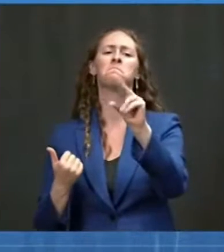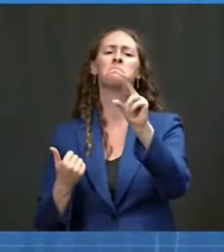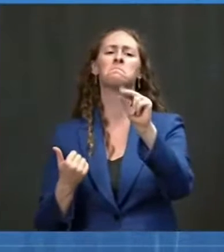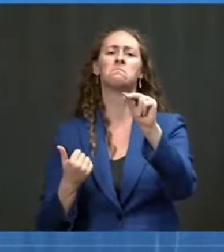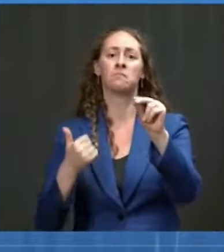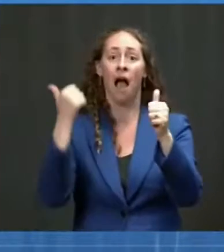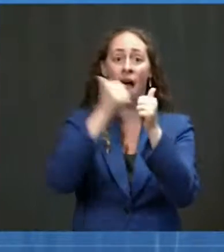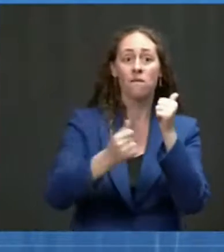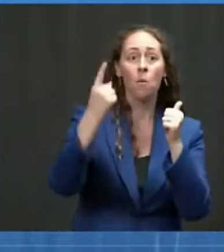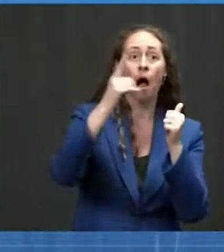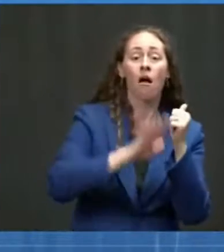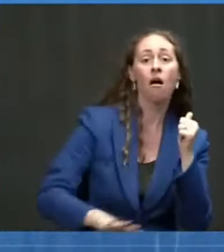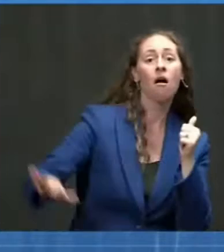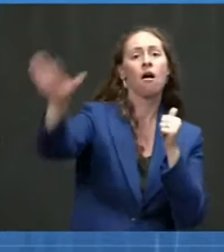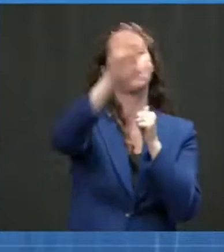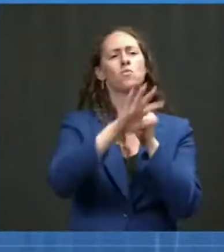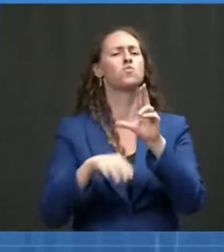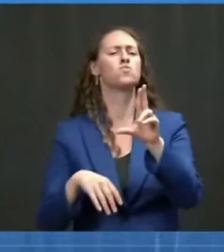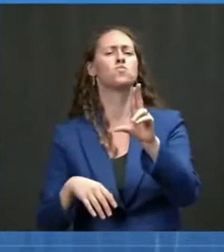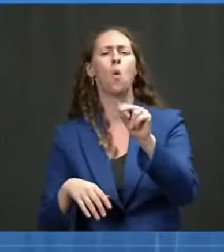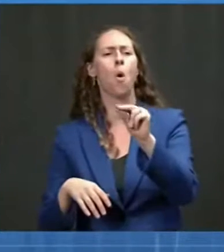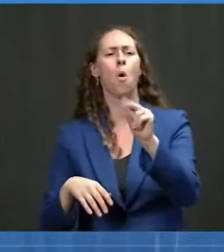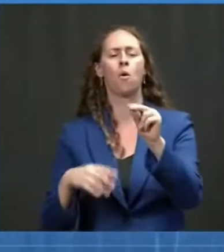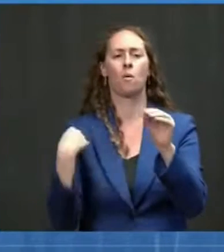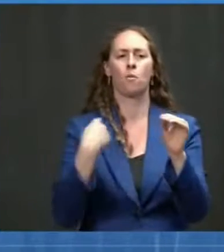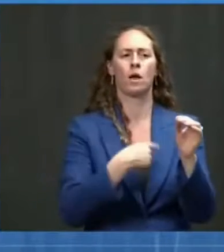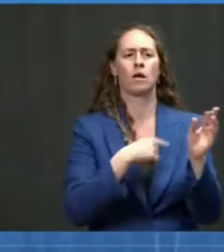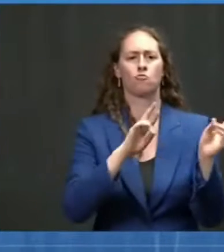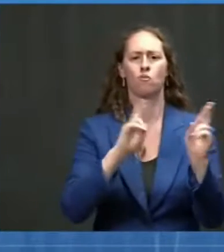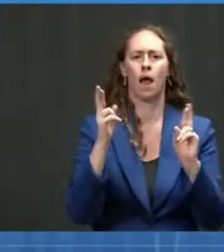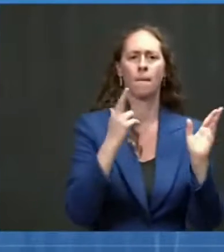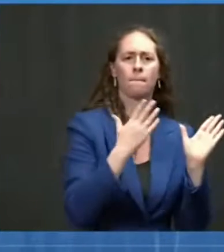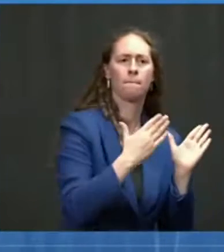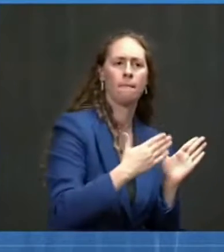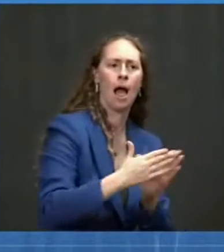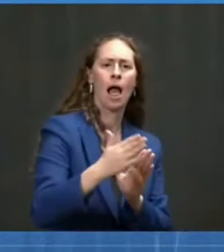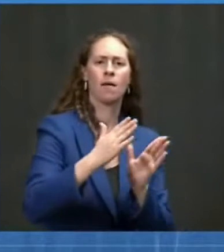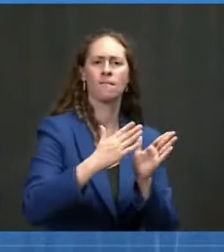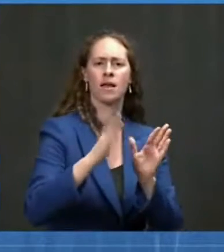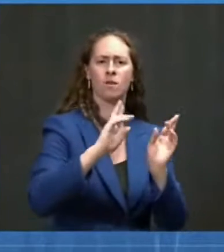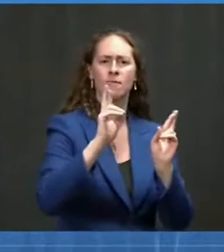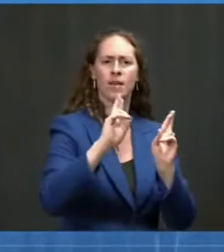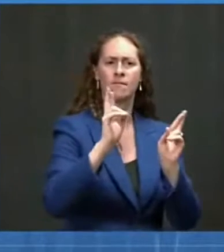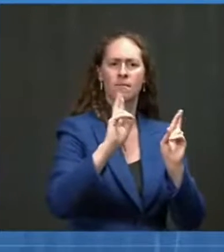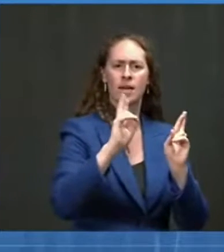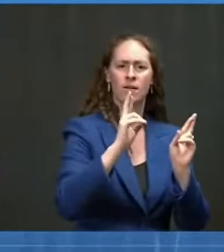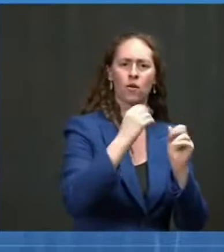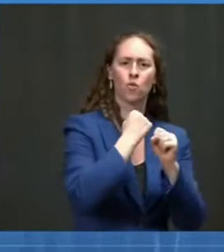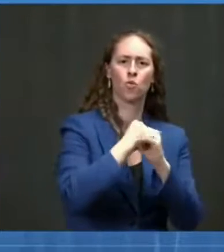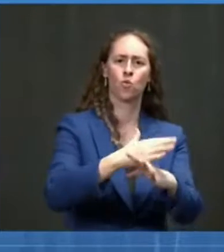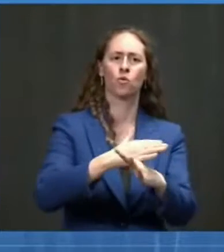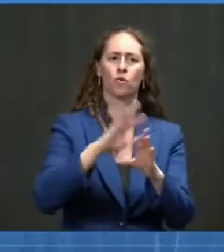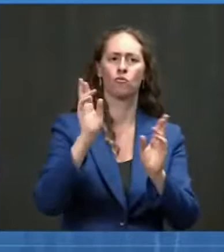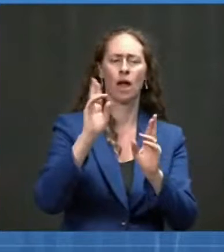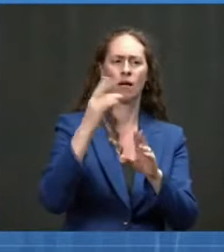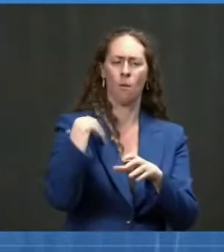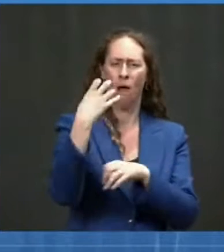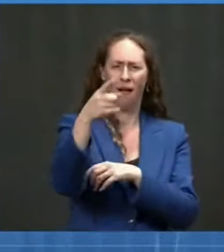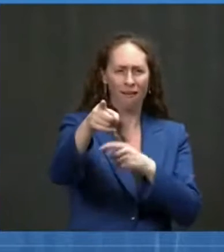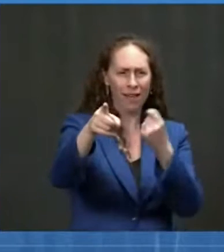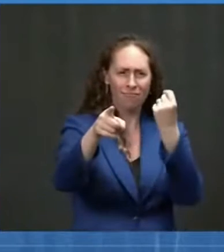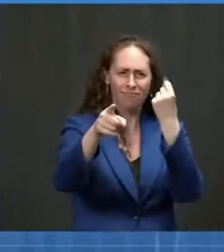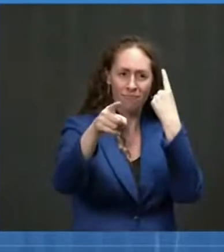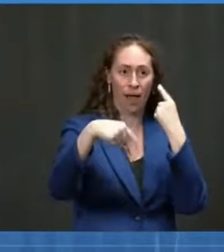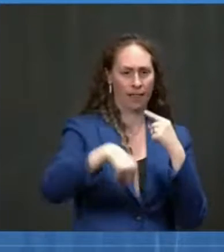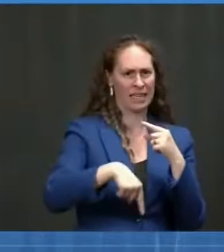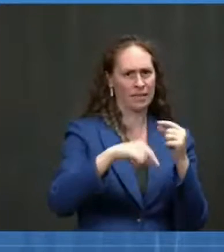are announcing a plan for the future, and that's extremely important. We want people to understand it. This is a plan for the